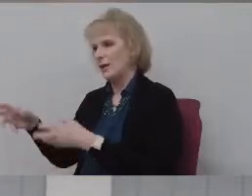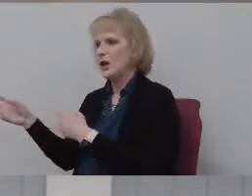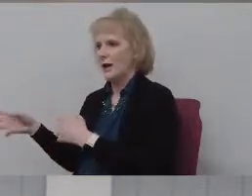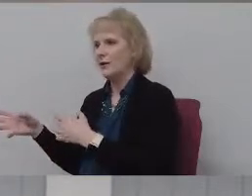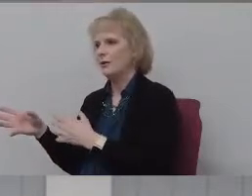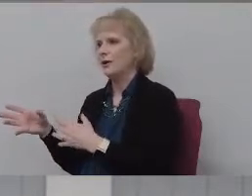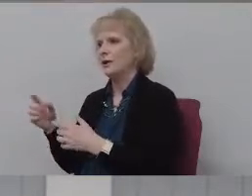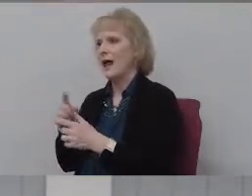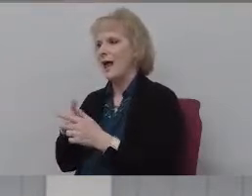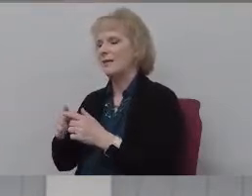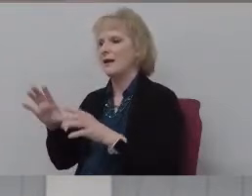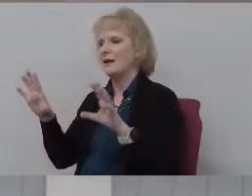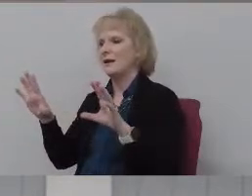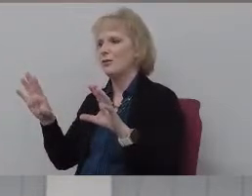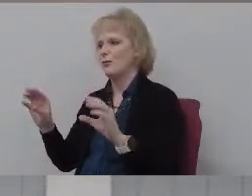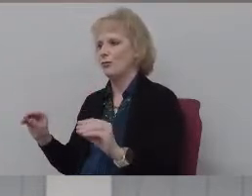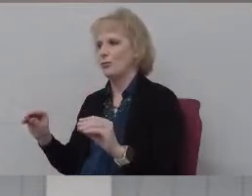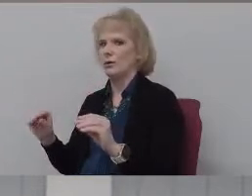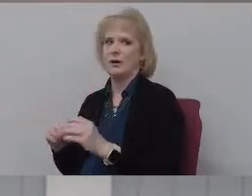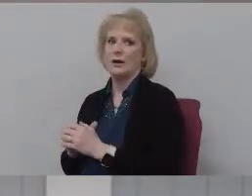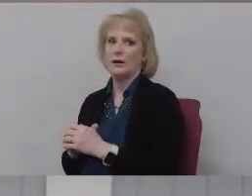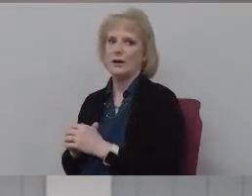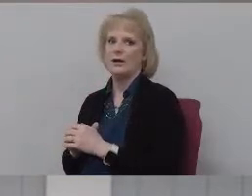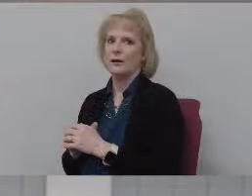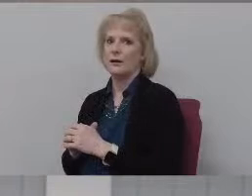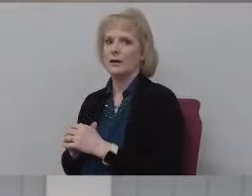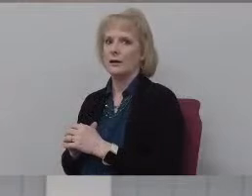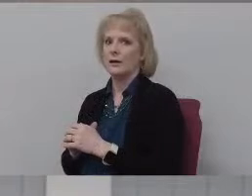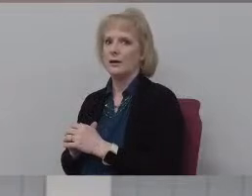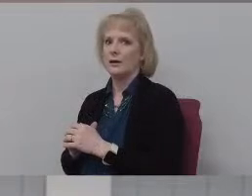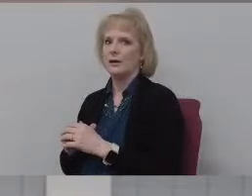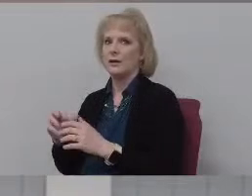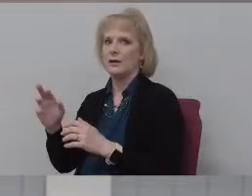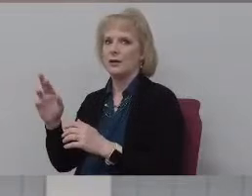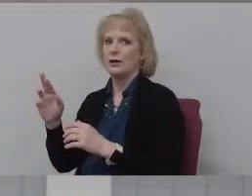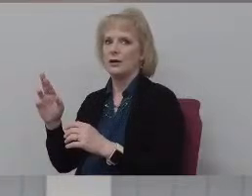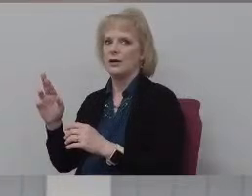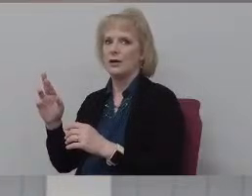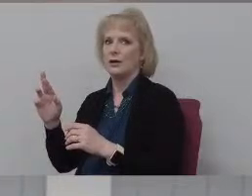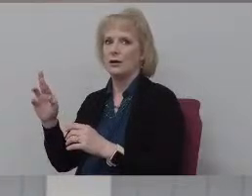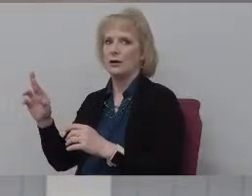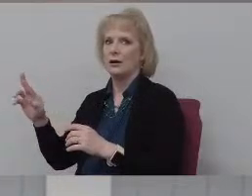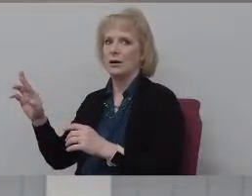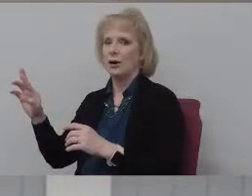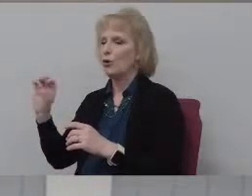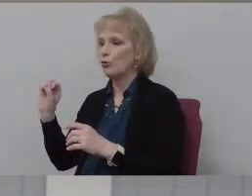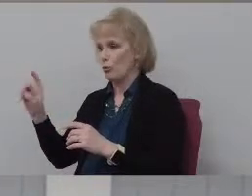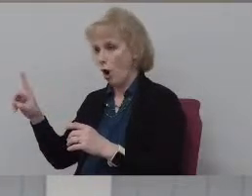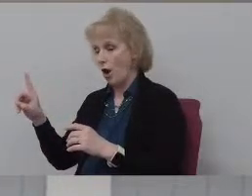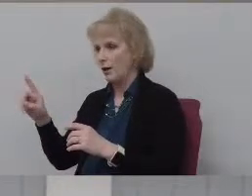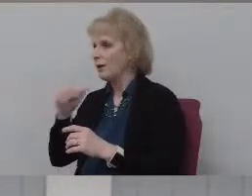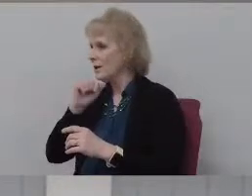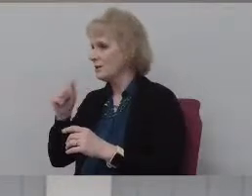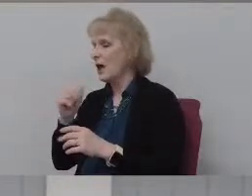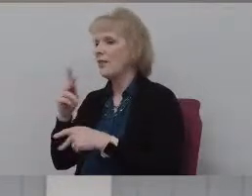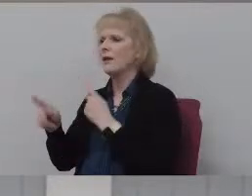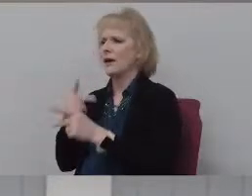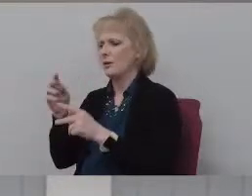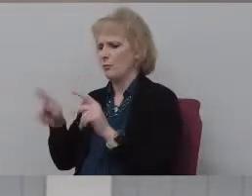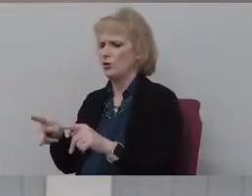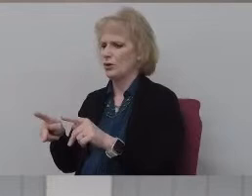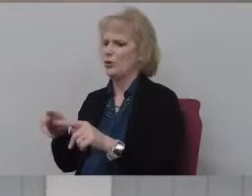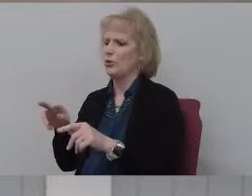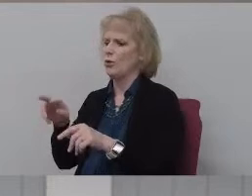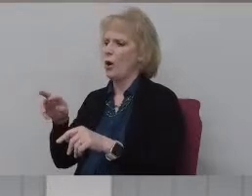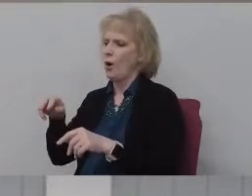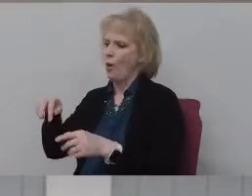kind of person who could walk out of the mountains. So I did. I walked out of the mountains, and I don't remember how many miles I had to